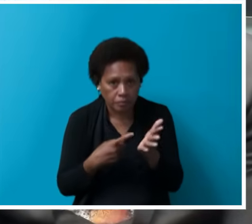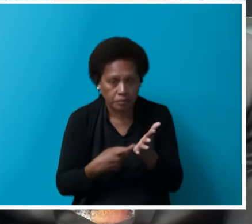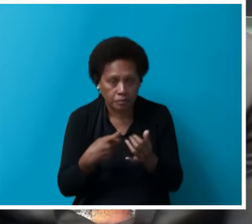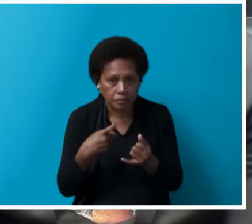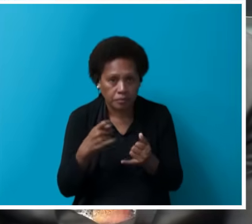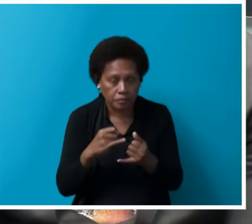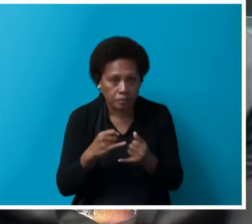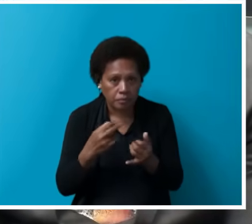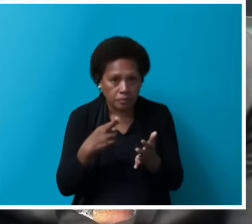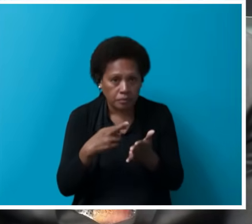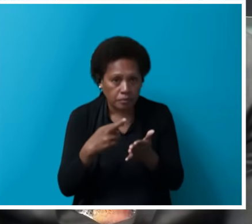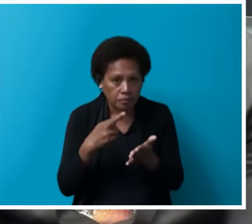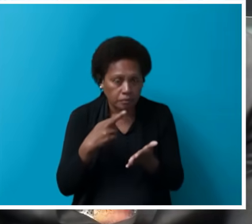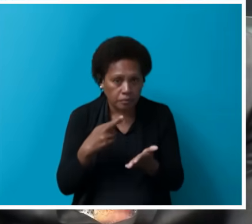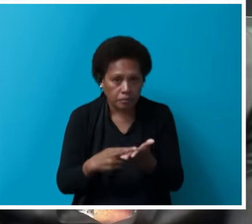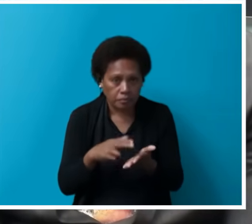Maharaj,